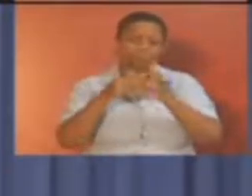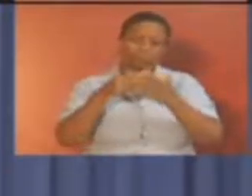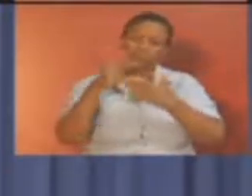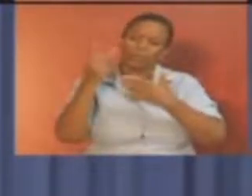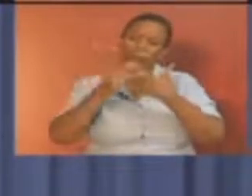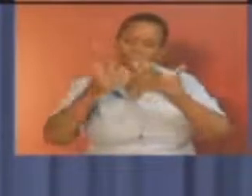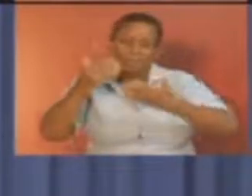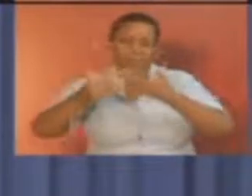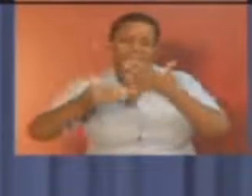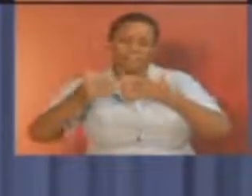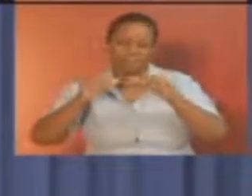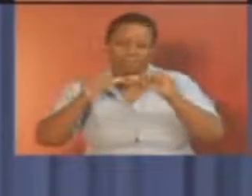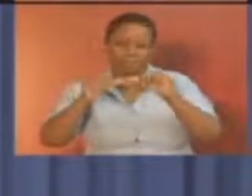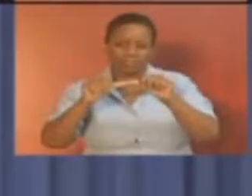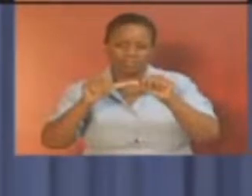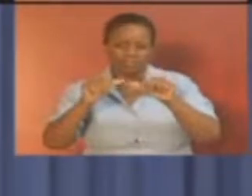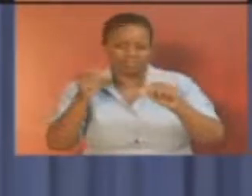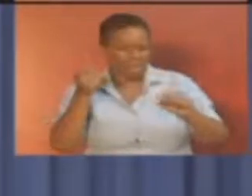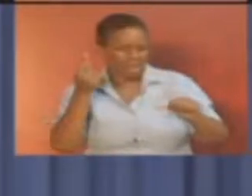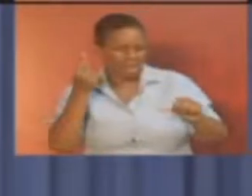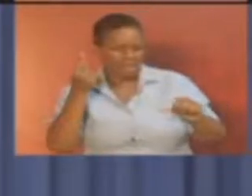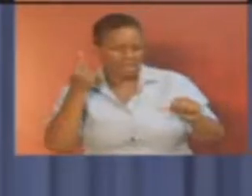is not an exemption,